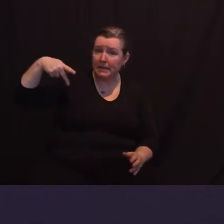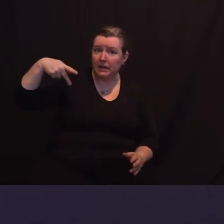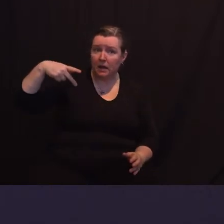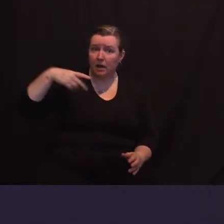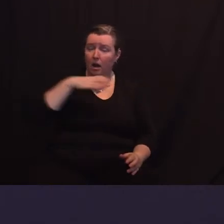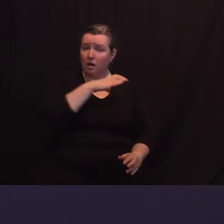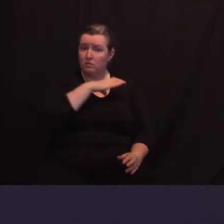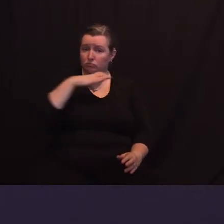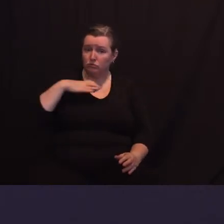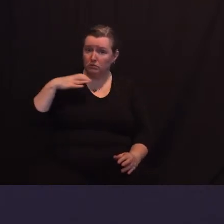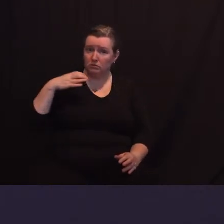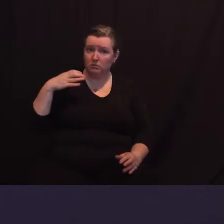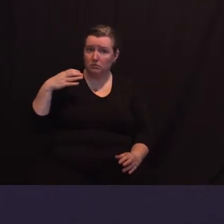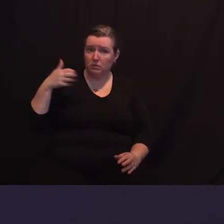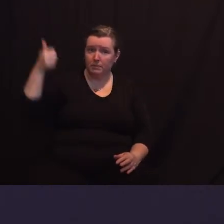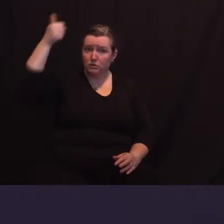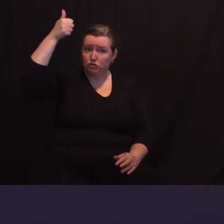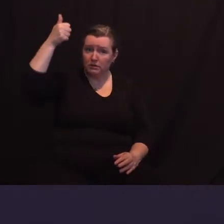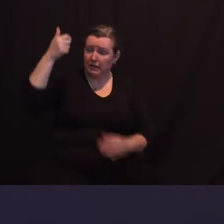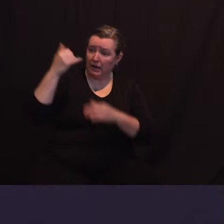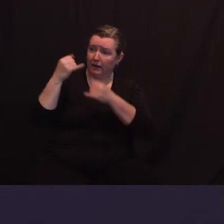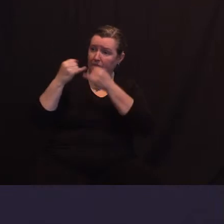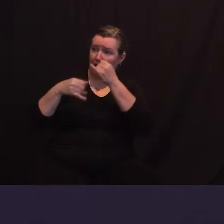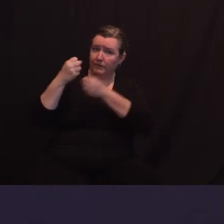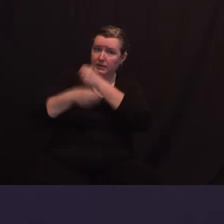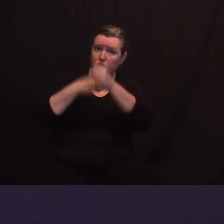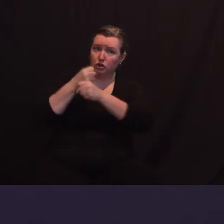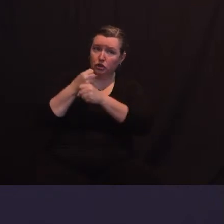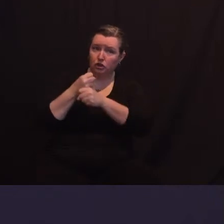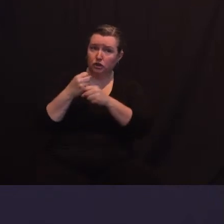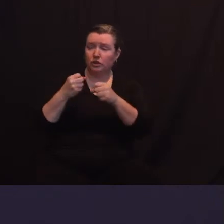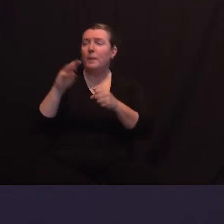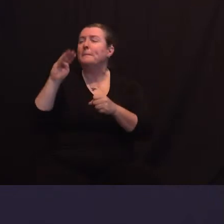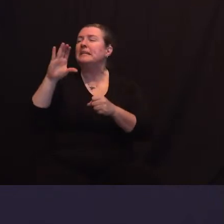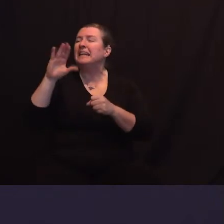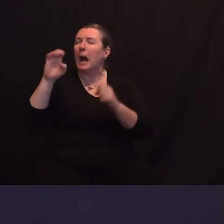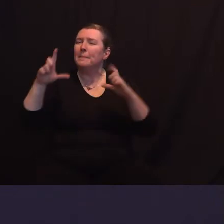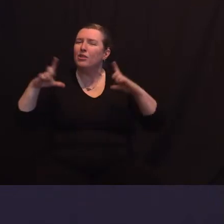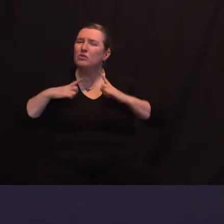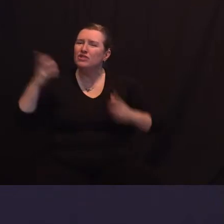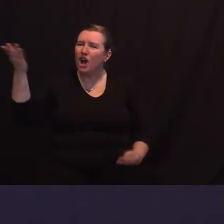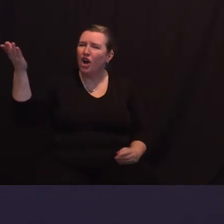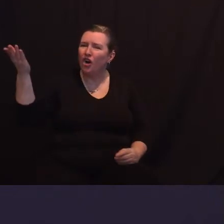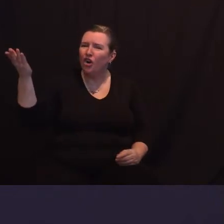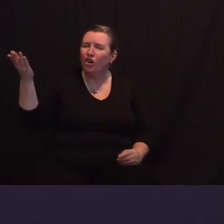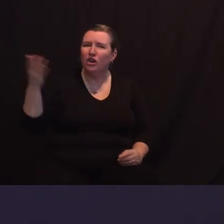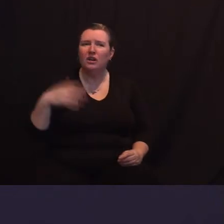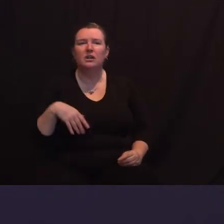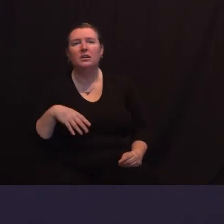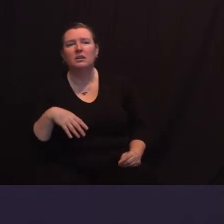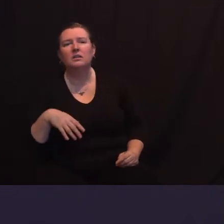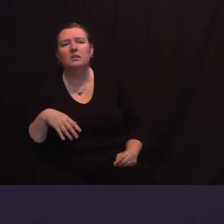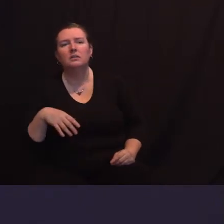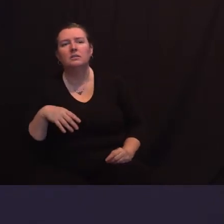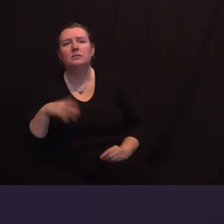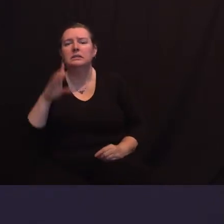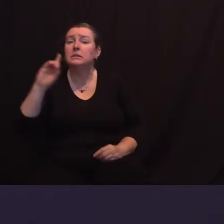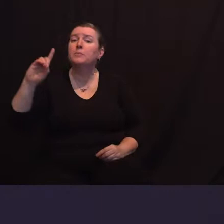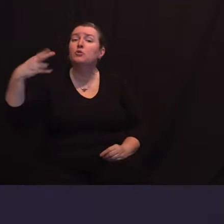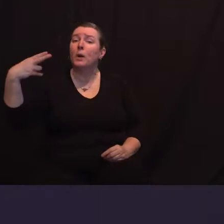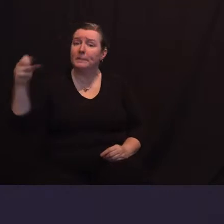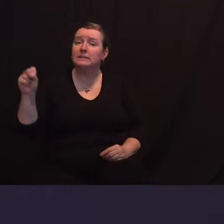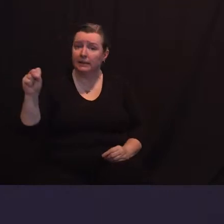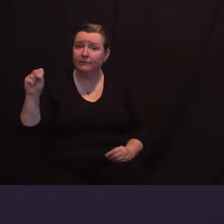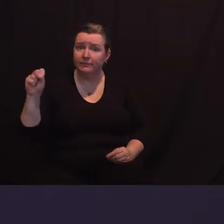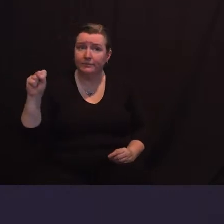for commissioners from Human Services and DMAVA. And I'm wondering how far you are to